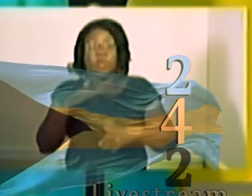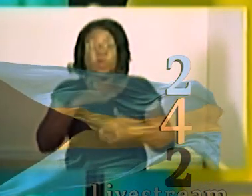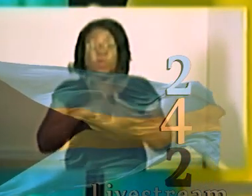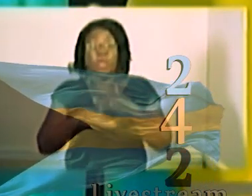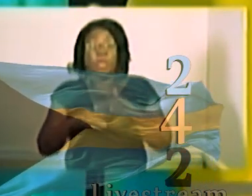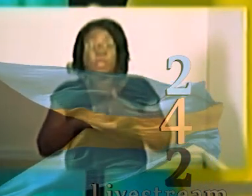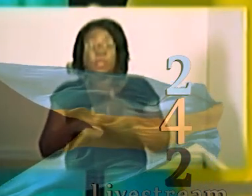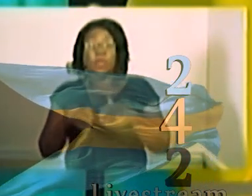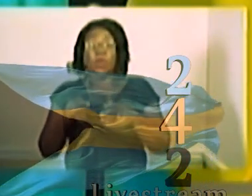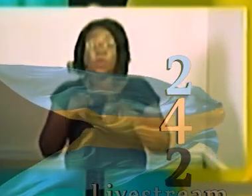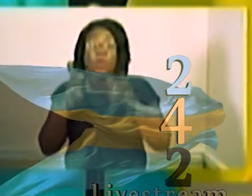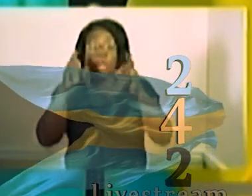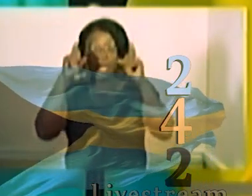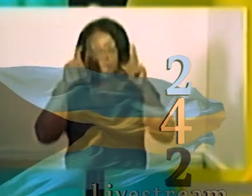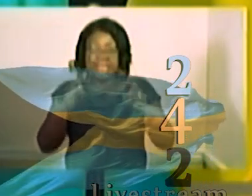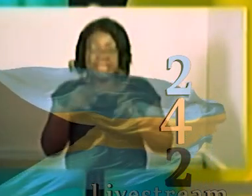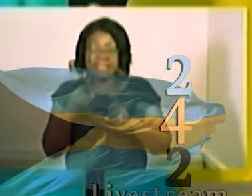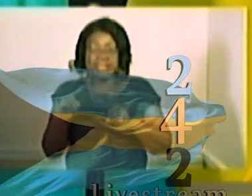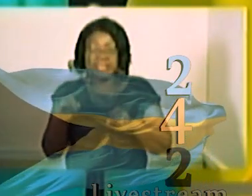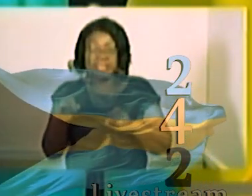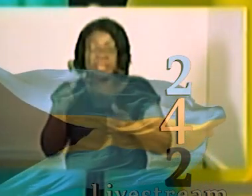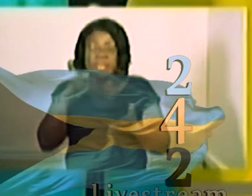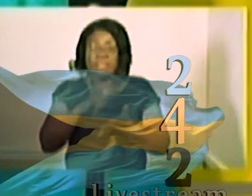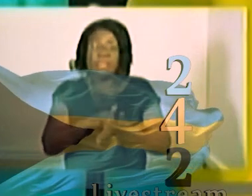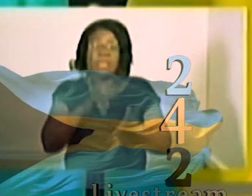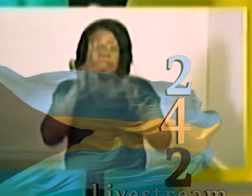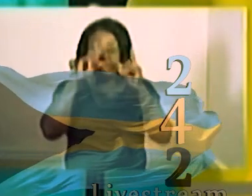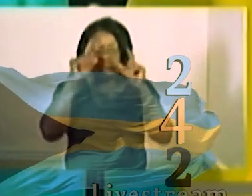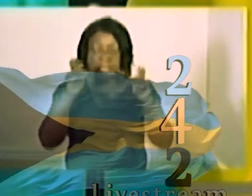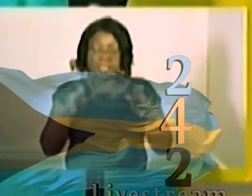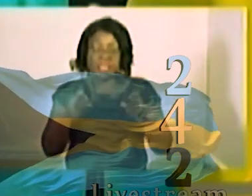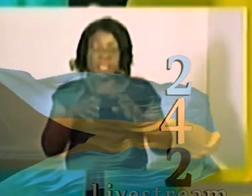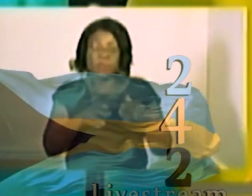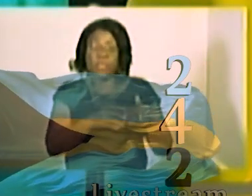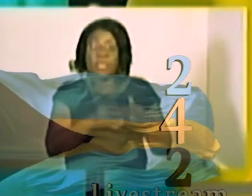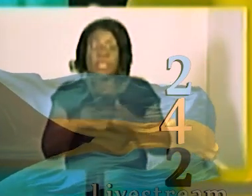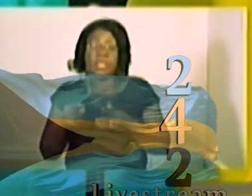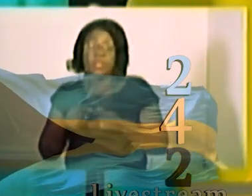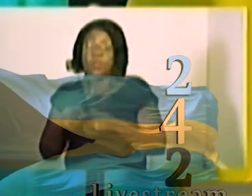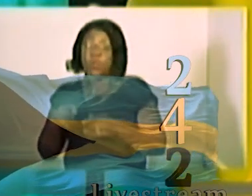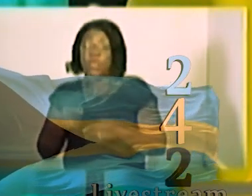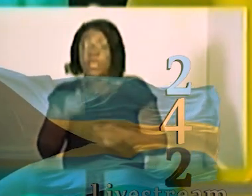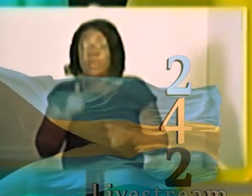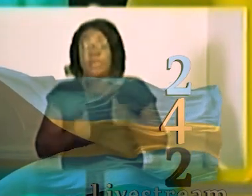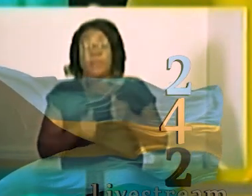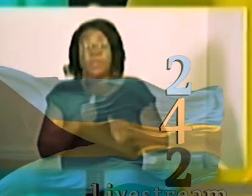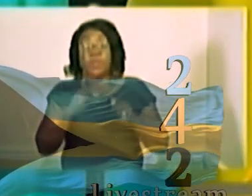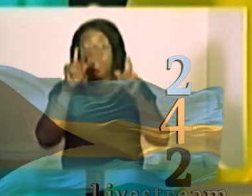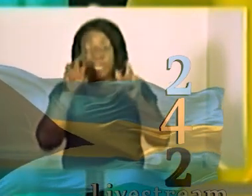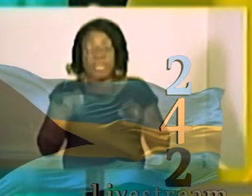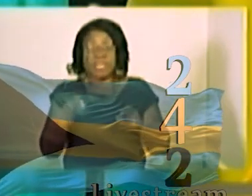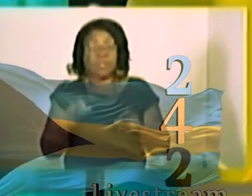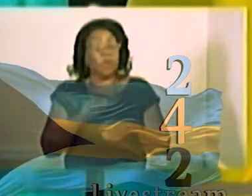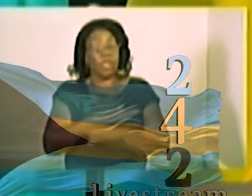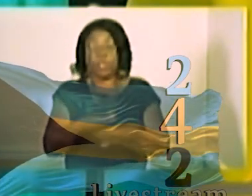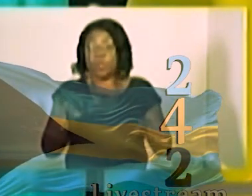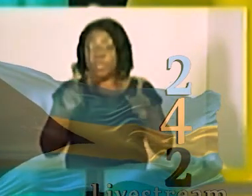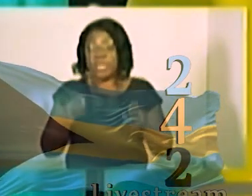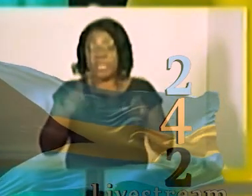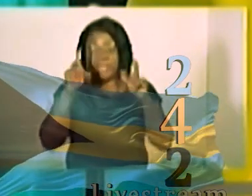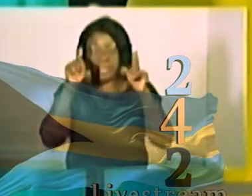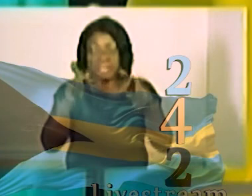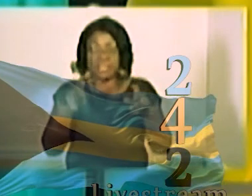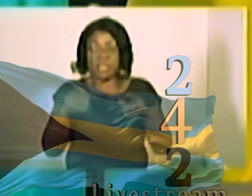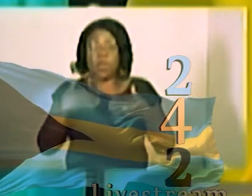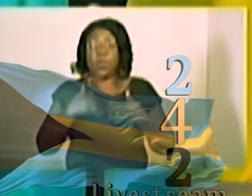screening. And that screening would then lead to either you need a test or you don't need a test. We have